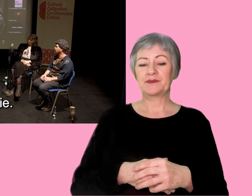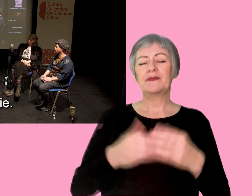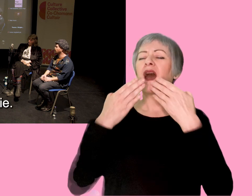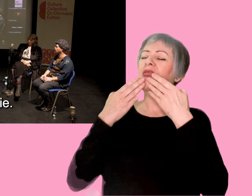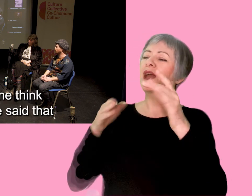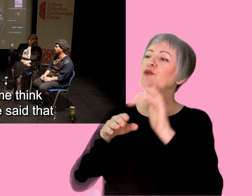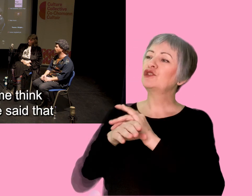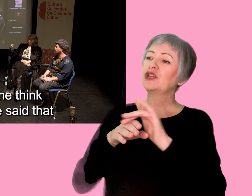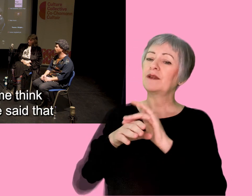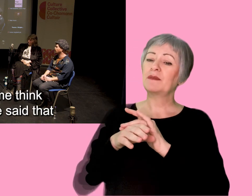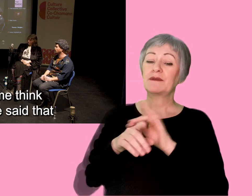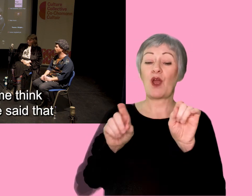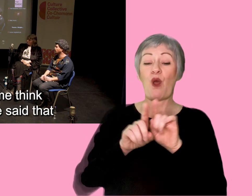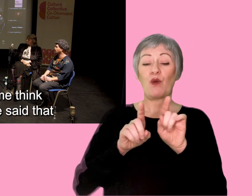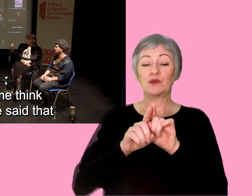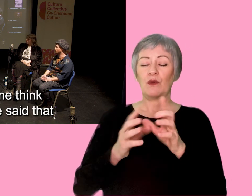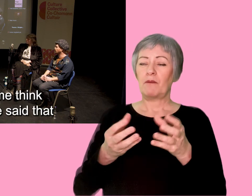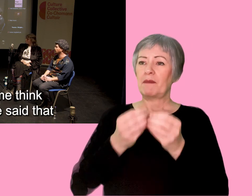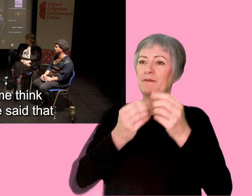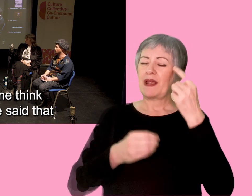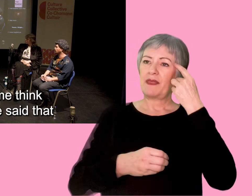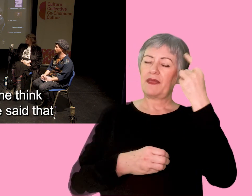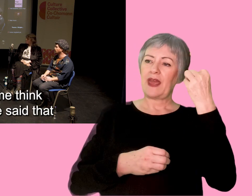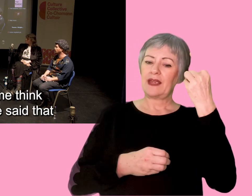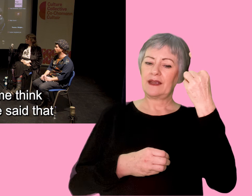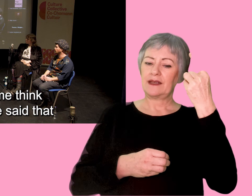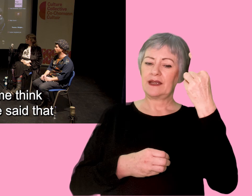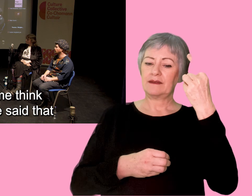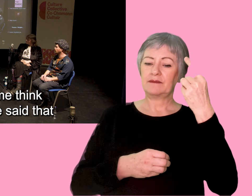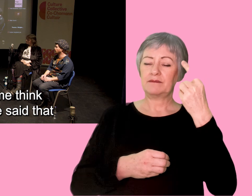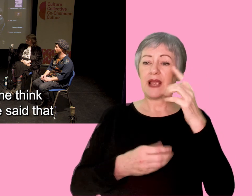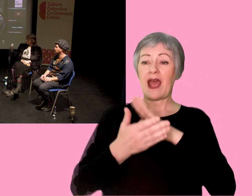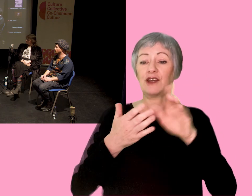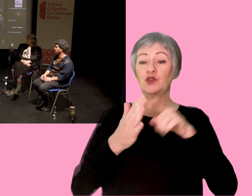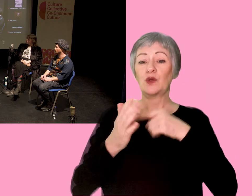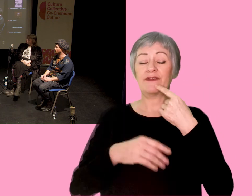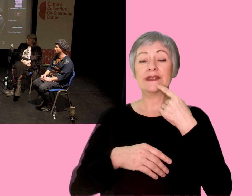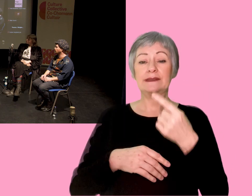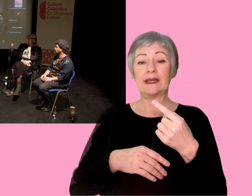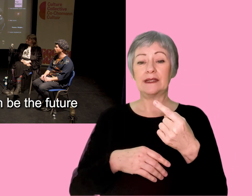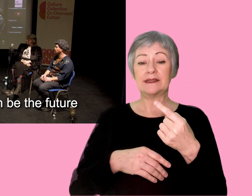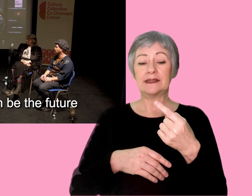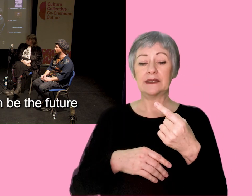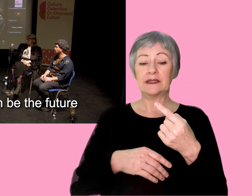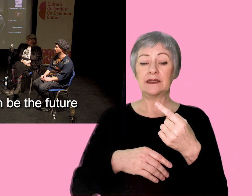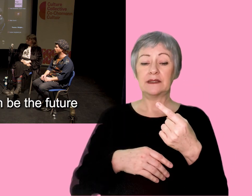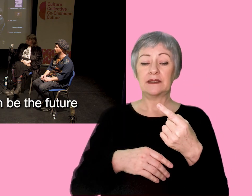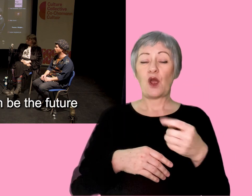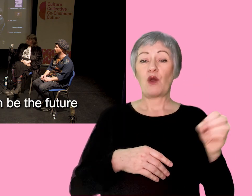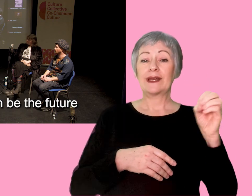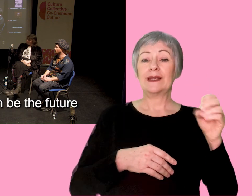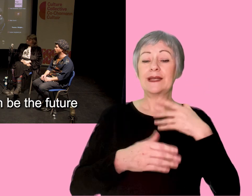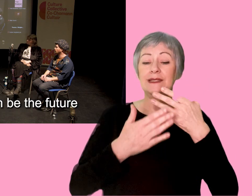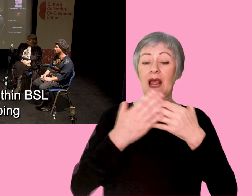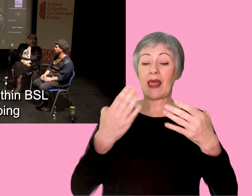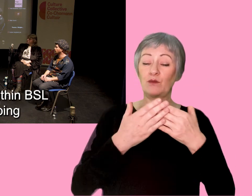Thank you, Jamie. That also just made me think of how Josephine said that Orcadian as a language can